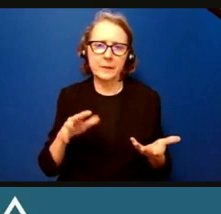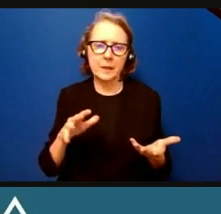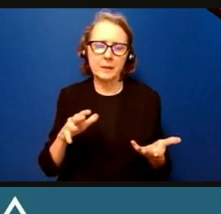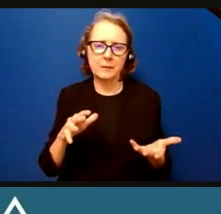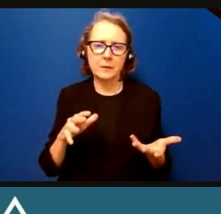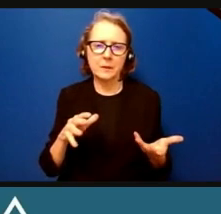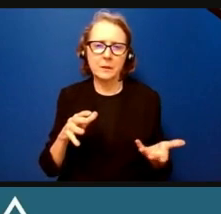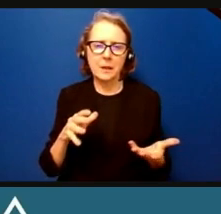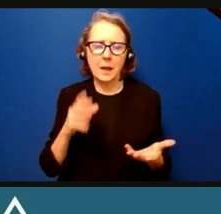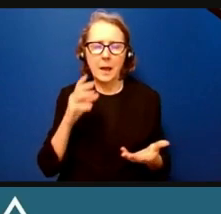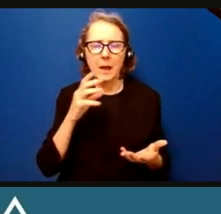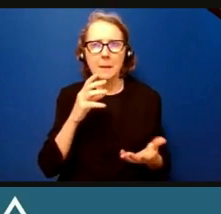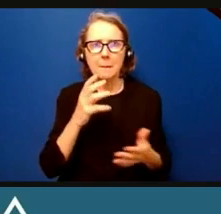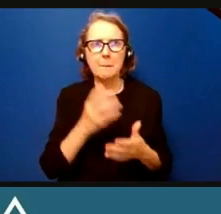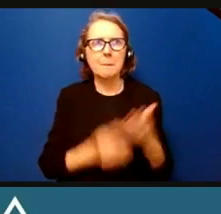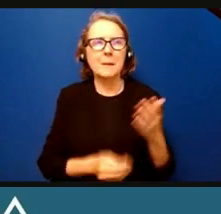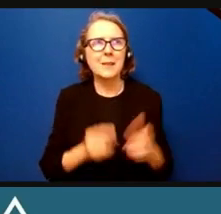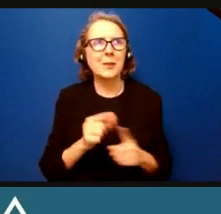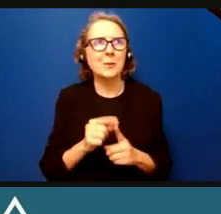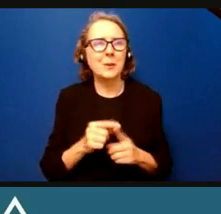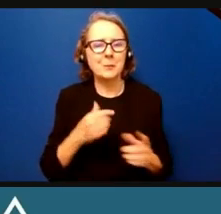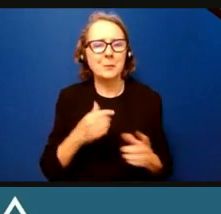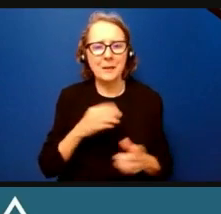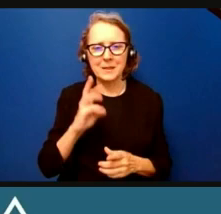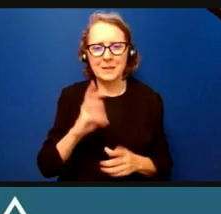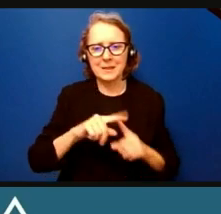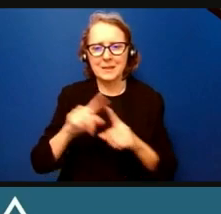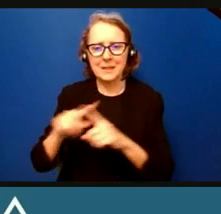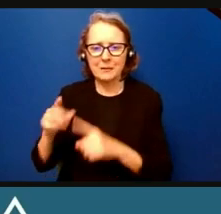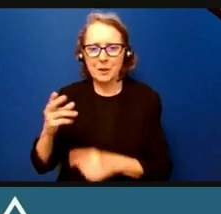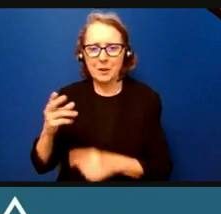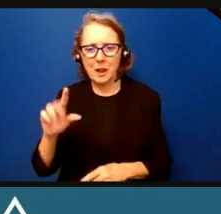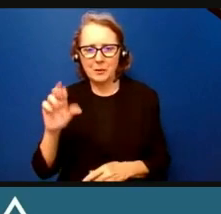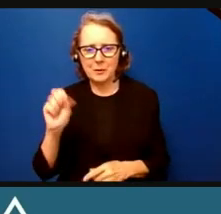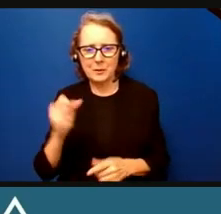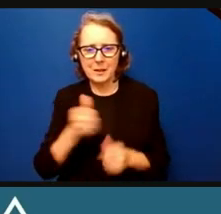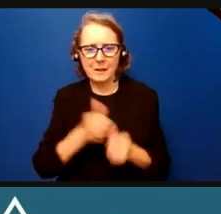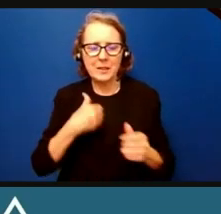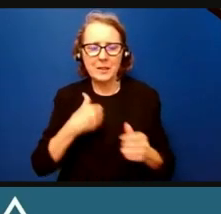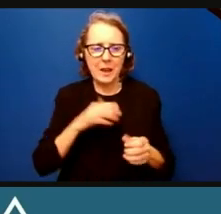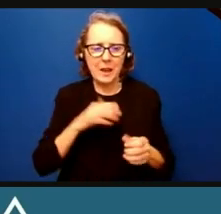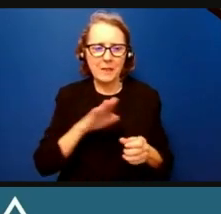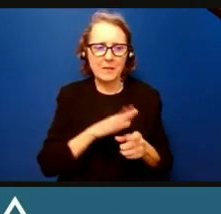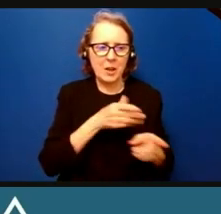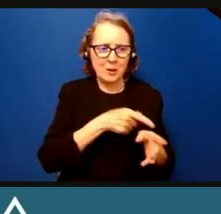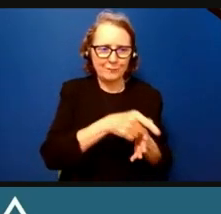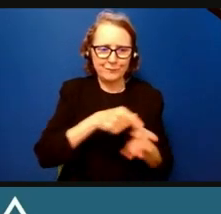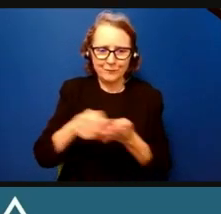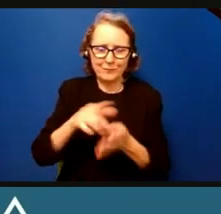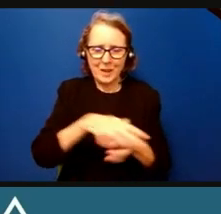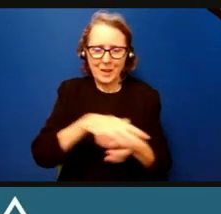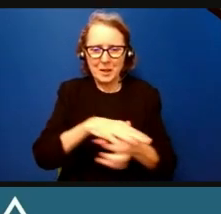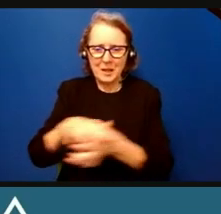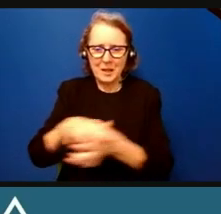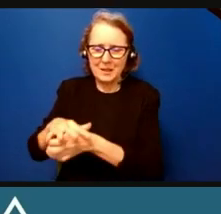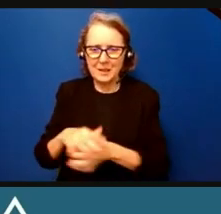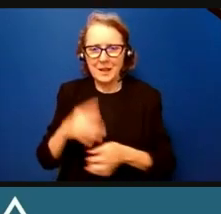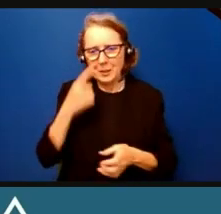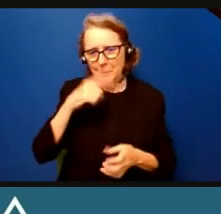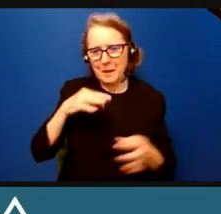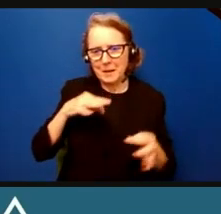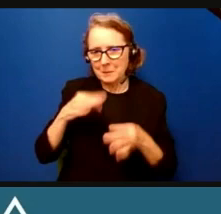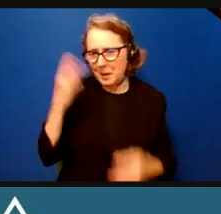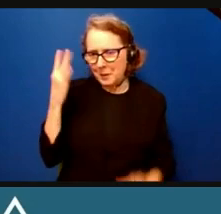I'm missing the word here, but we have what, six different haulers and they each have their area. And could you please, for the benefit of the public, explain why that